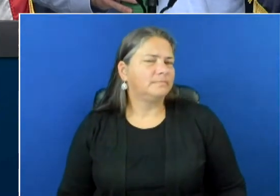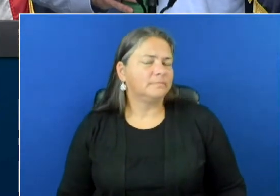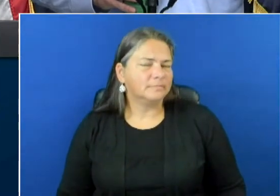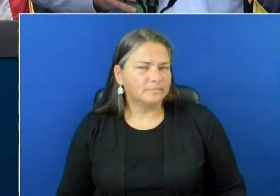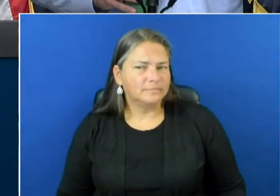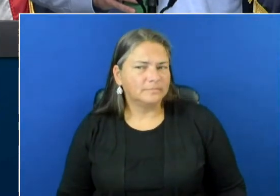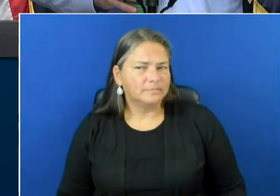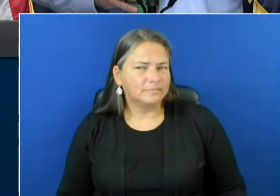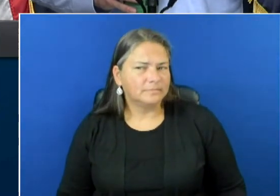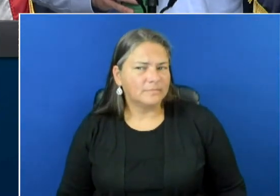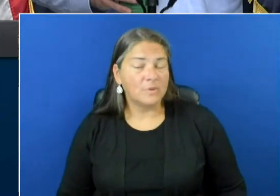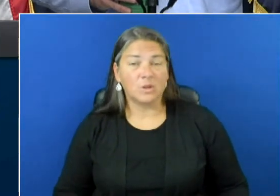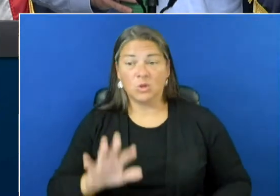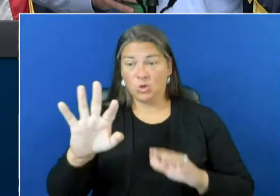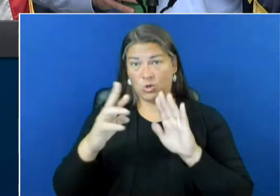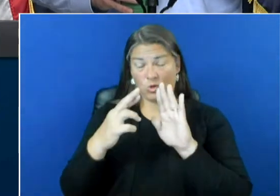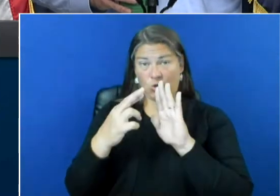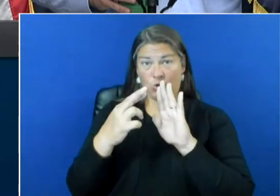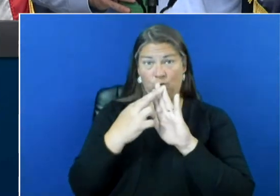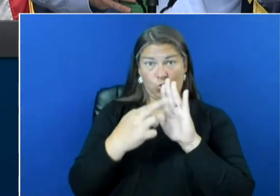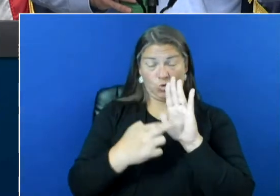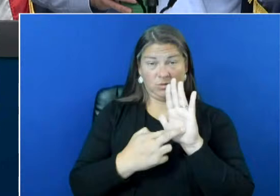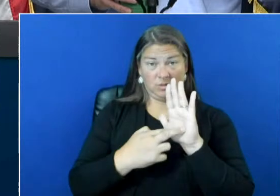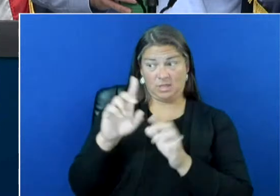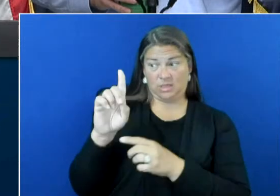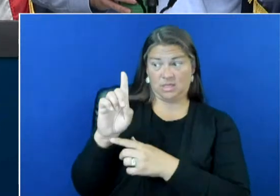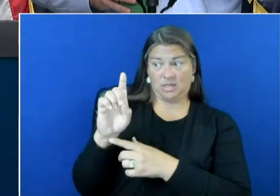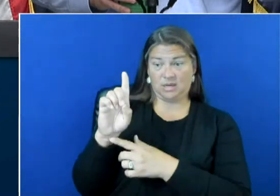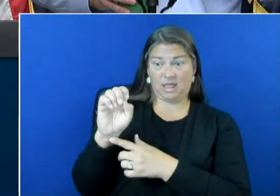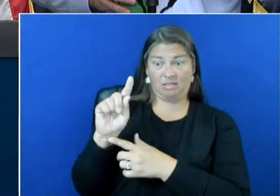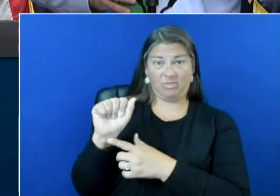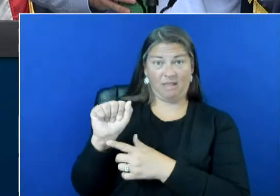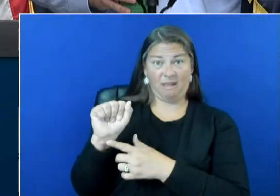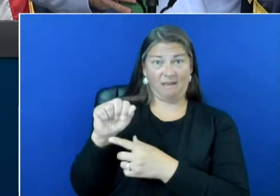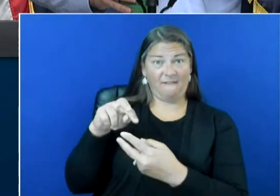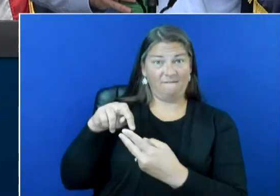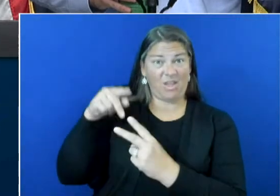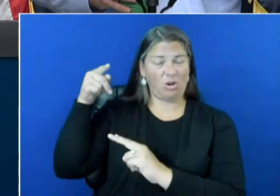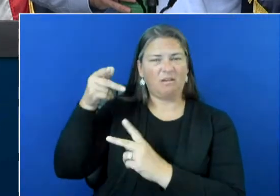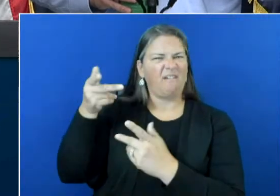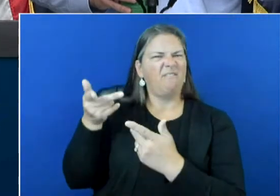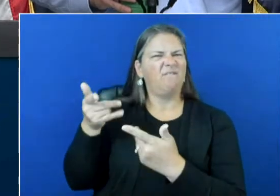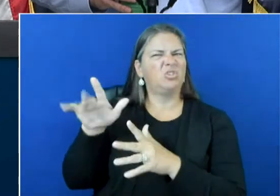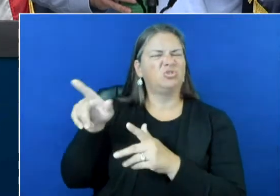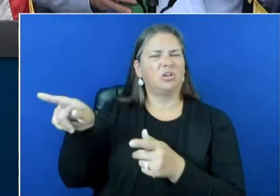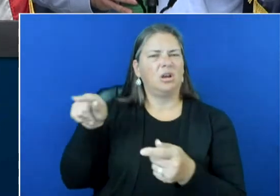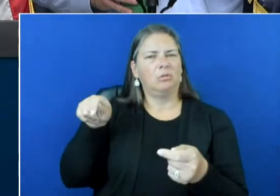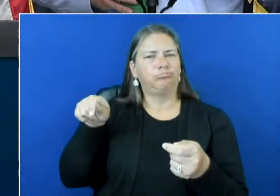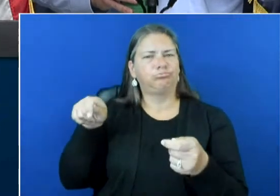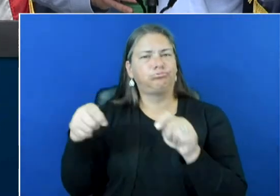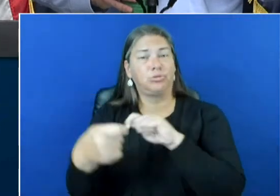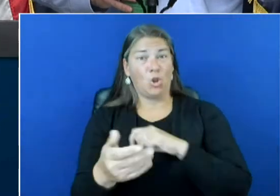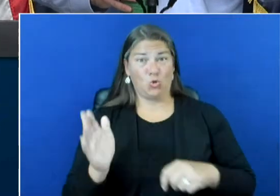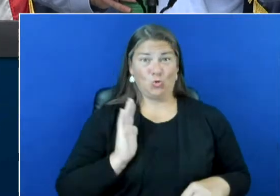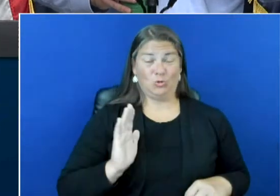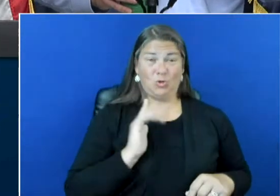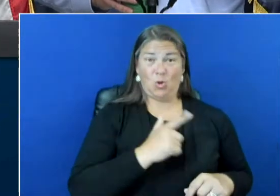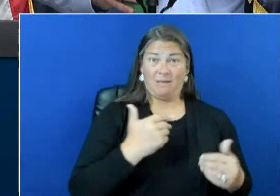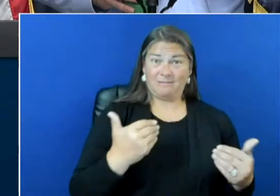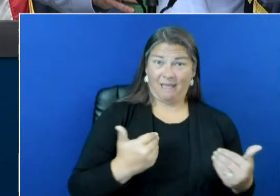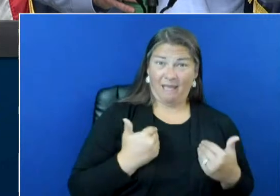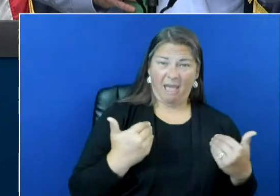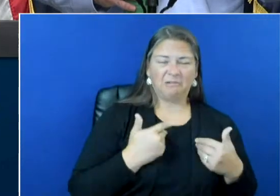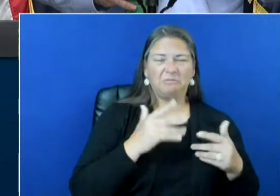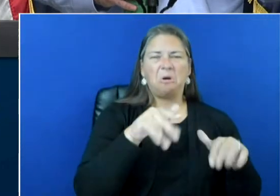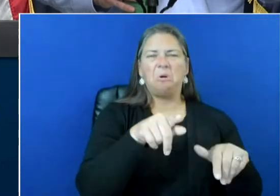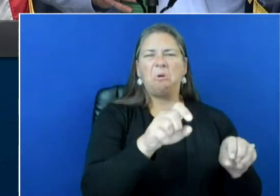the rules, the Delta variant has rewritten, right? It used to be that if you were young, you were probably going to be okay.